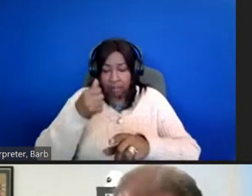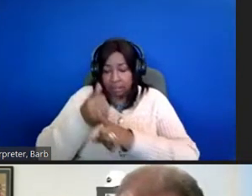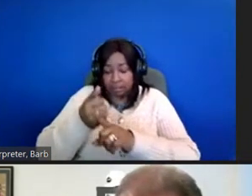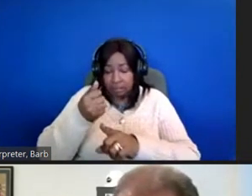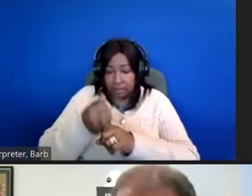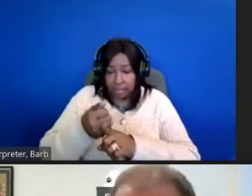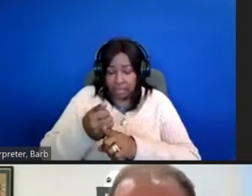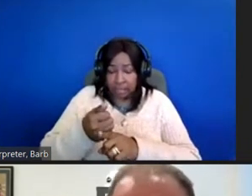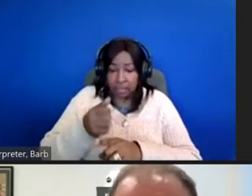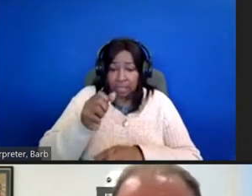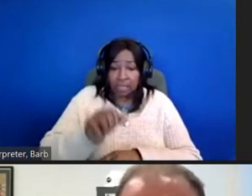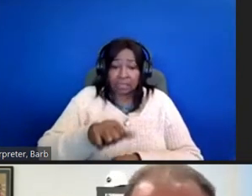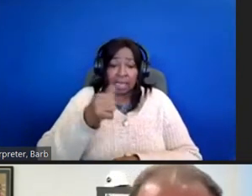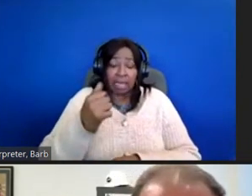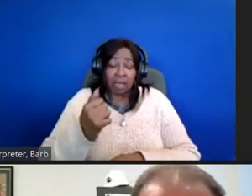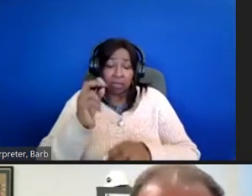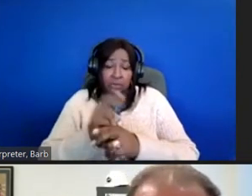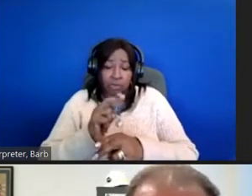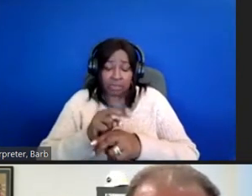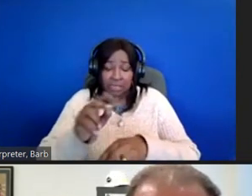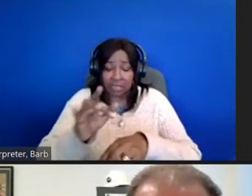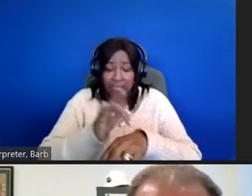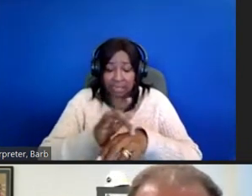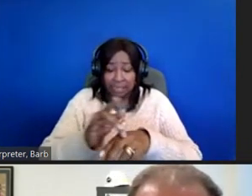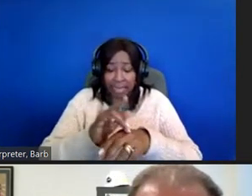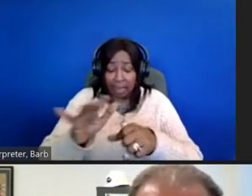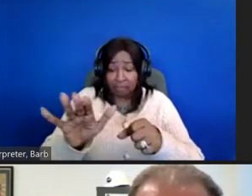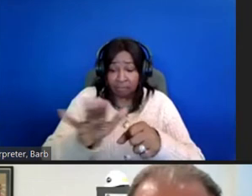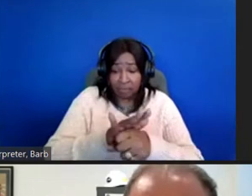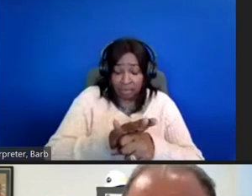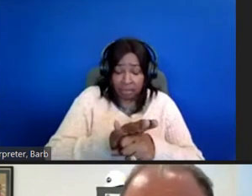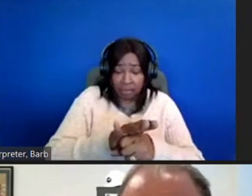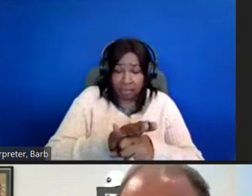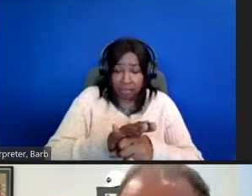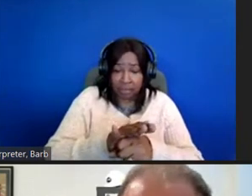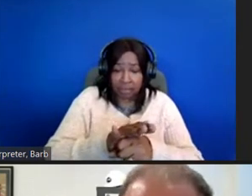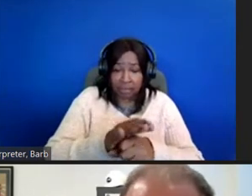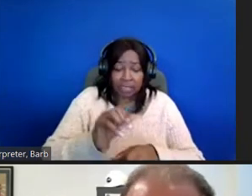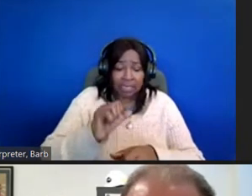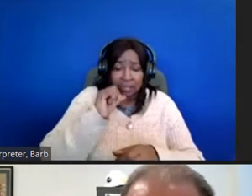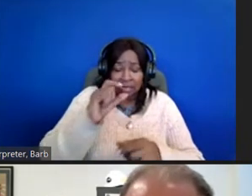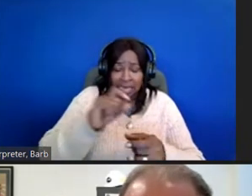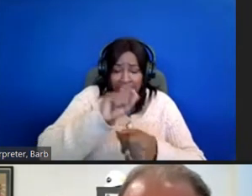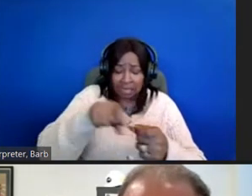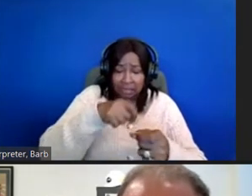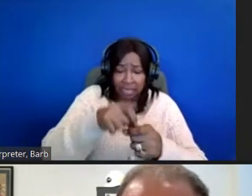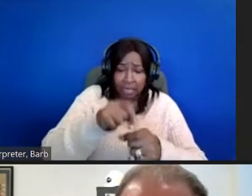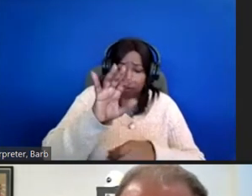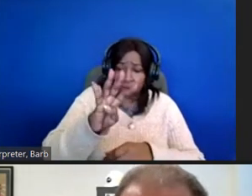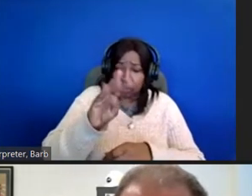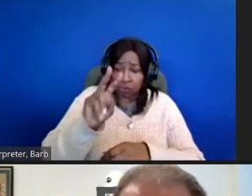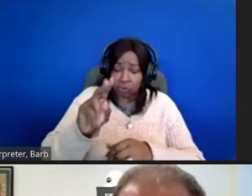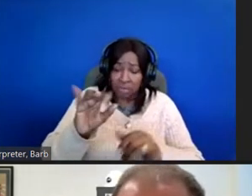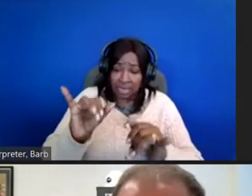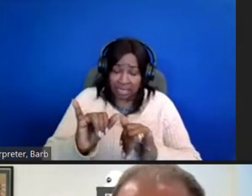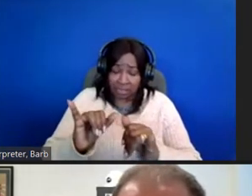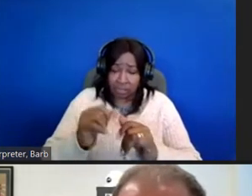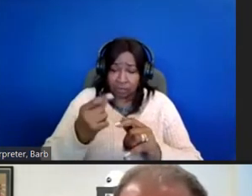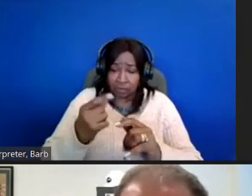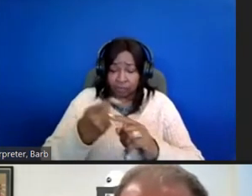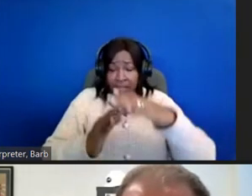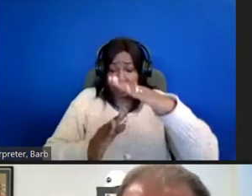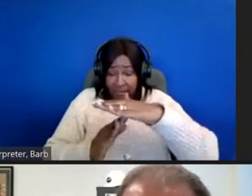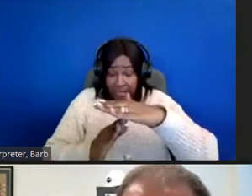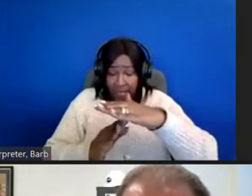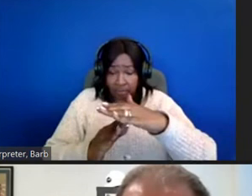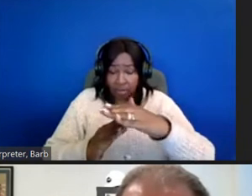The other use of the gap filler is to assist when the platform edge is not exactly 42 inches from the top of the rail. Although this height is a CTA